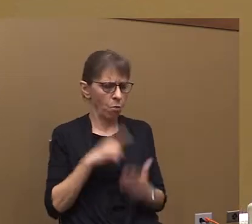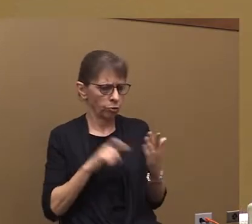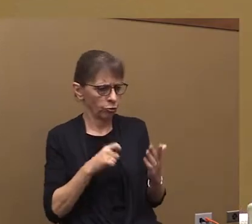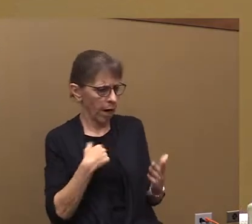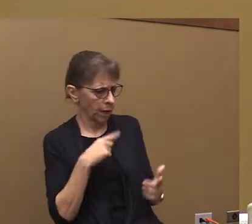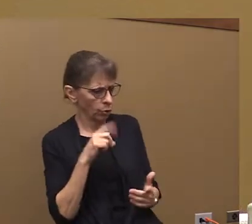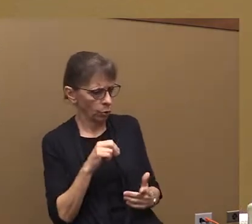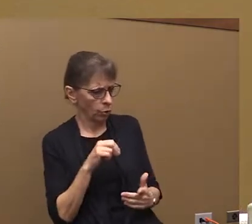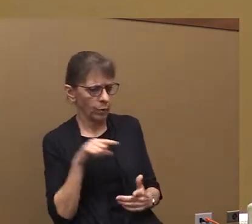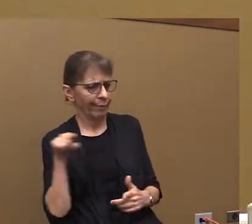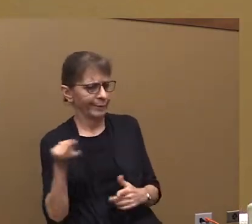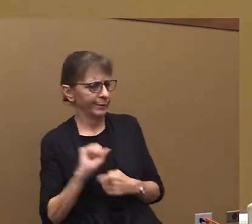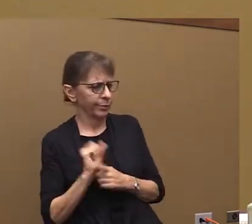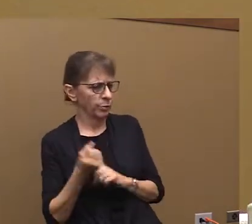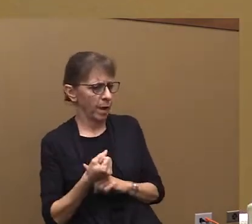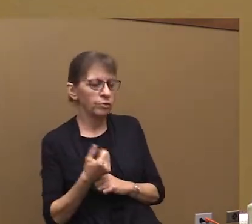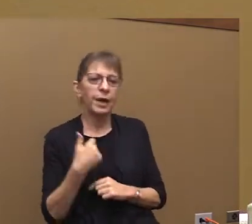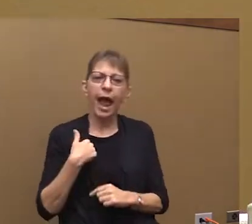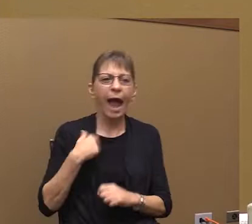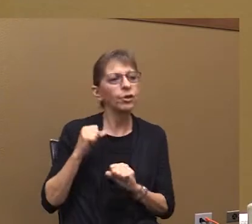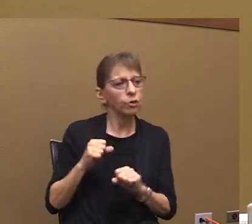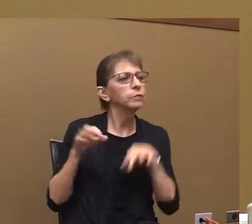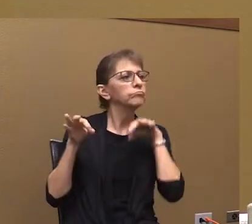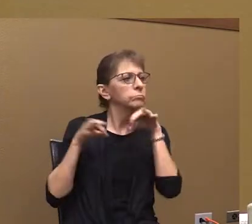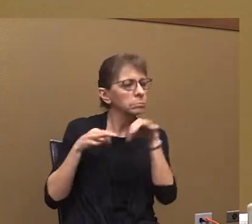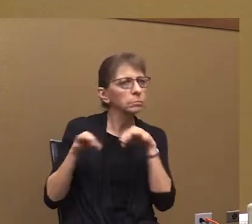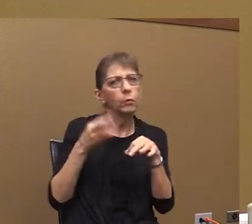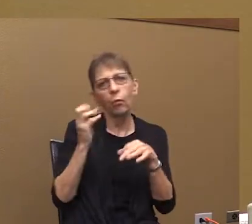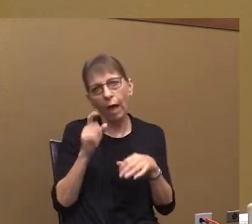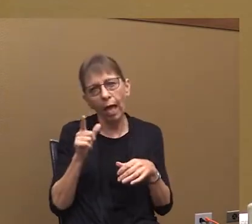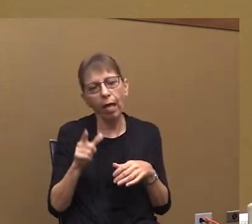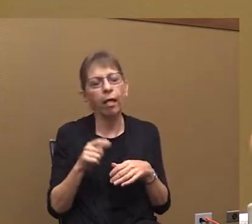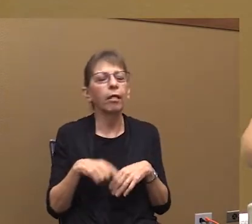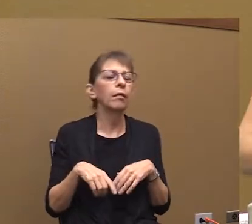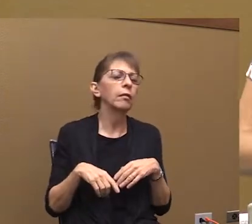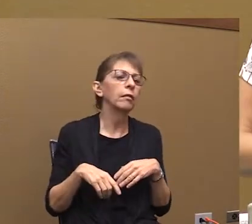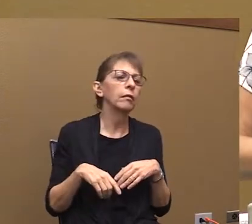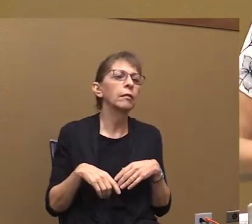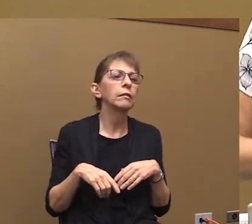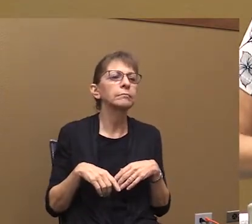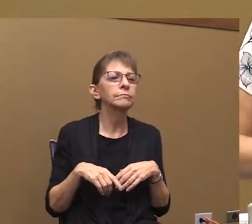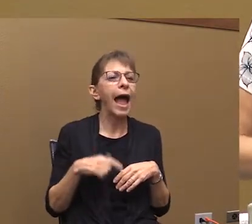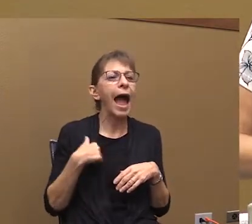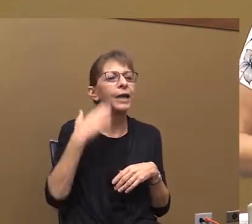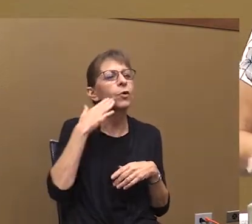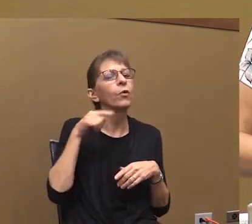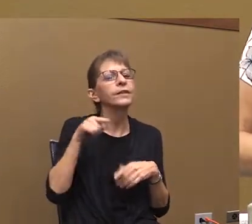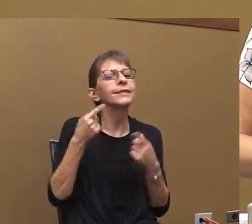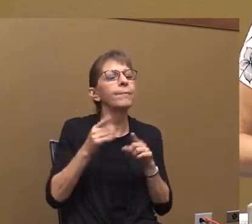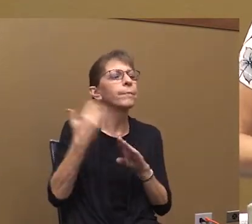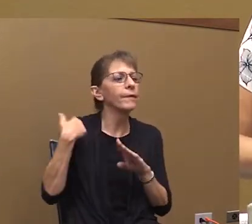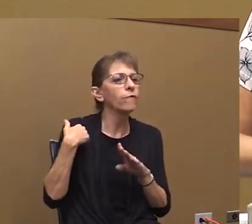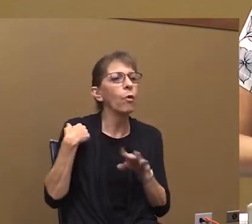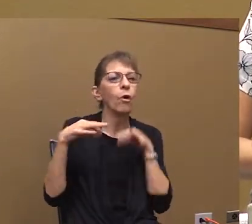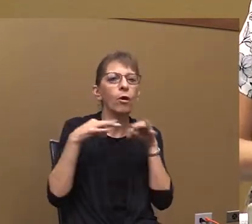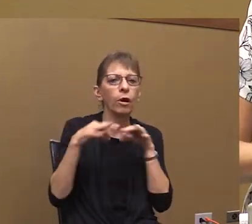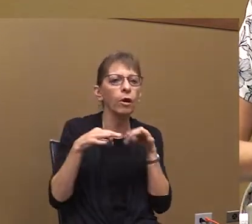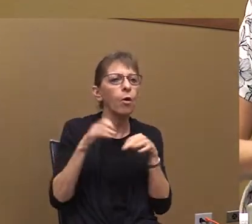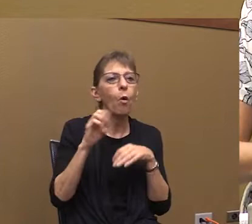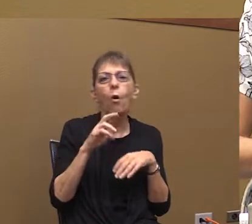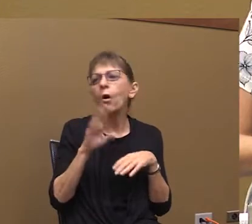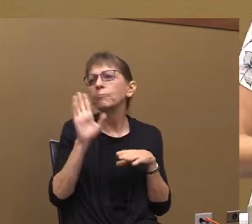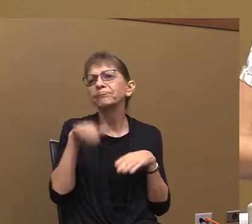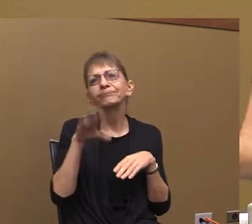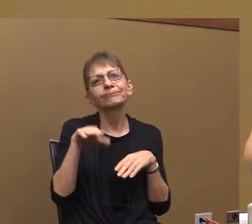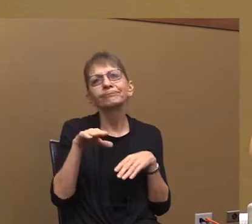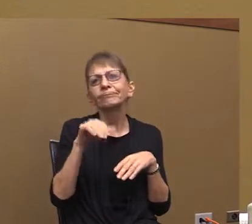was coordinating, people would come to me and ask, what should I do in this situation? And I